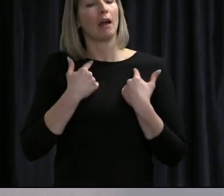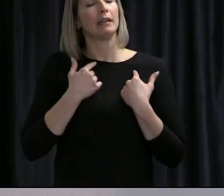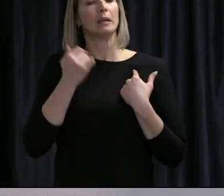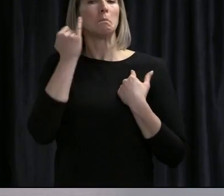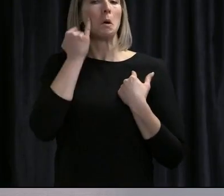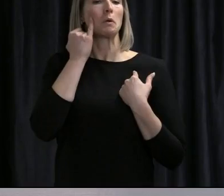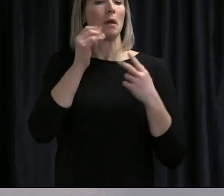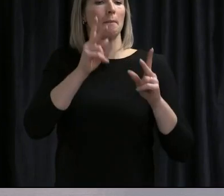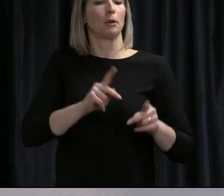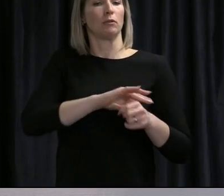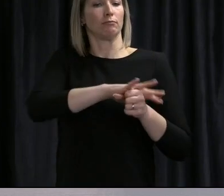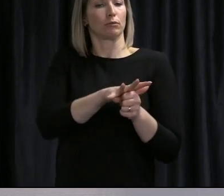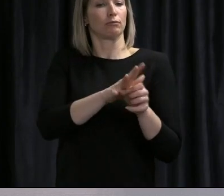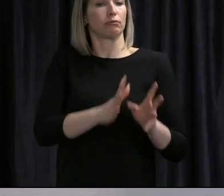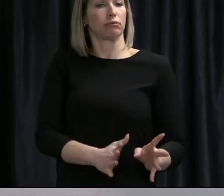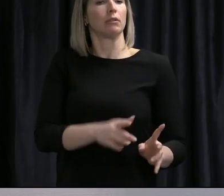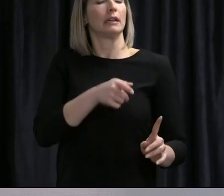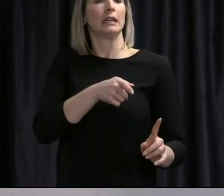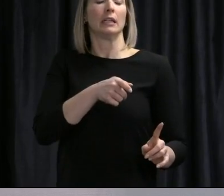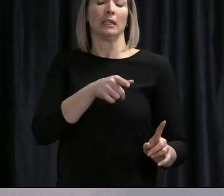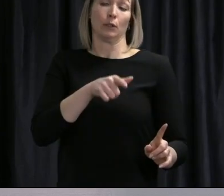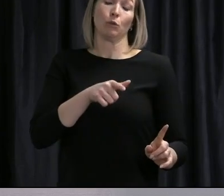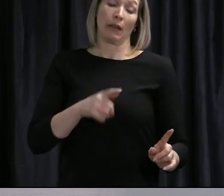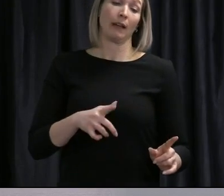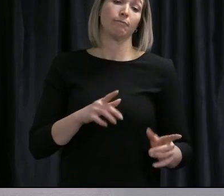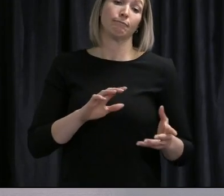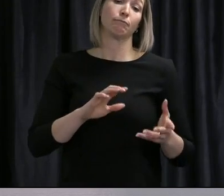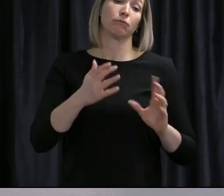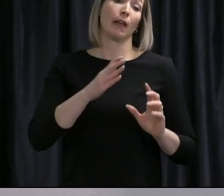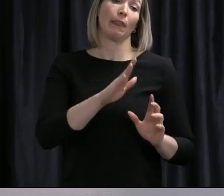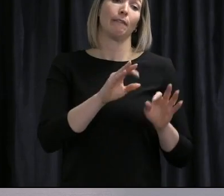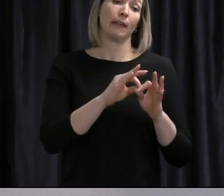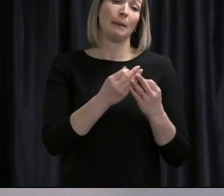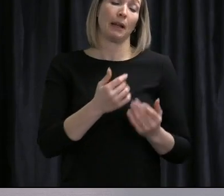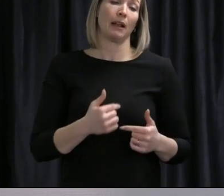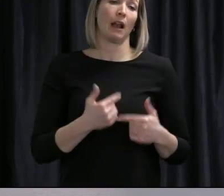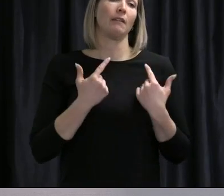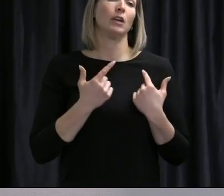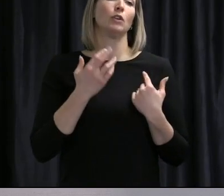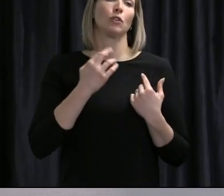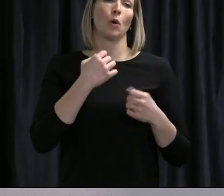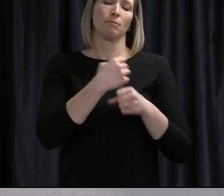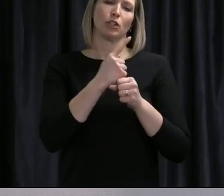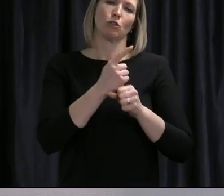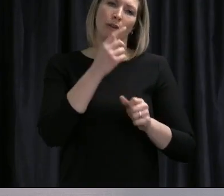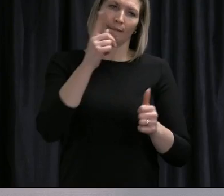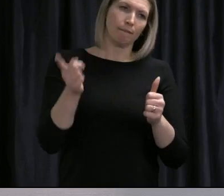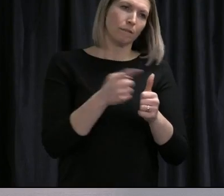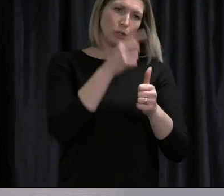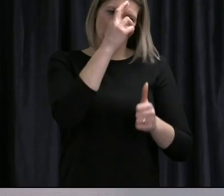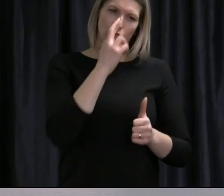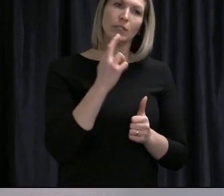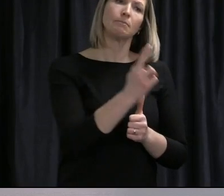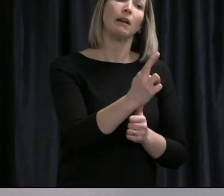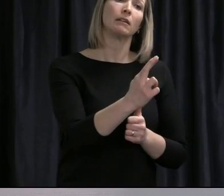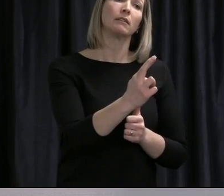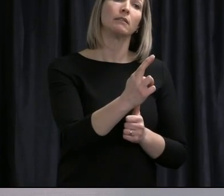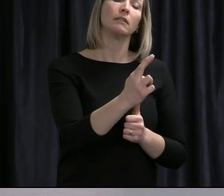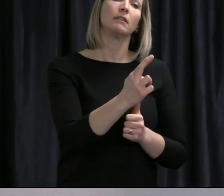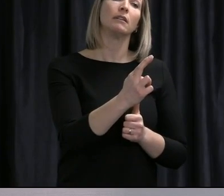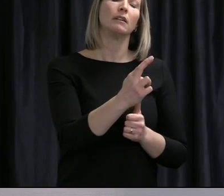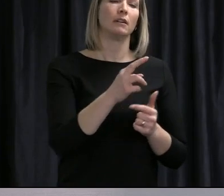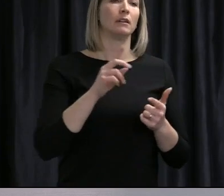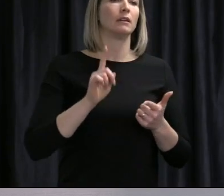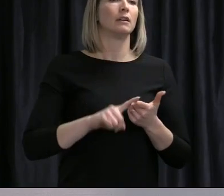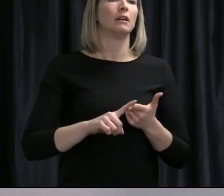they could run the risk of impacting others and other families as well. And so all we ask is let's respect each other and